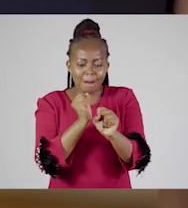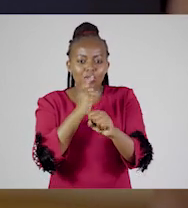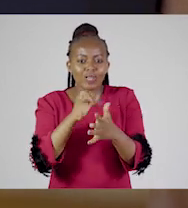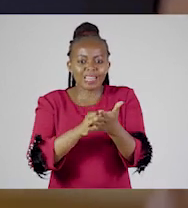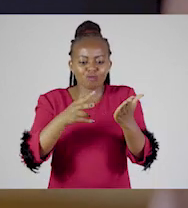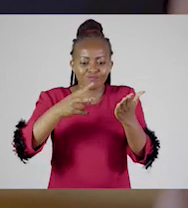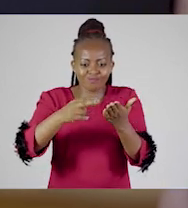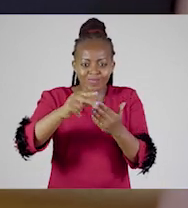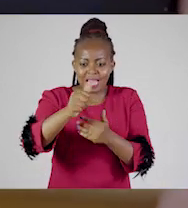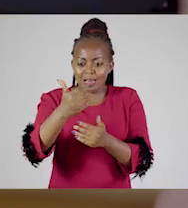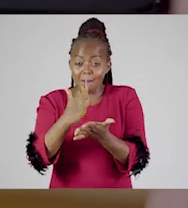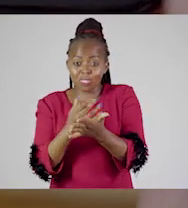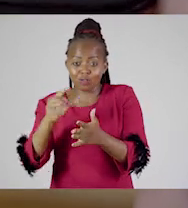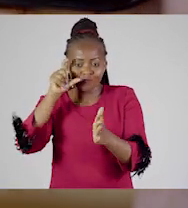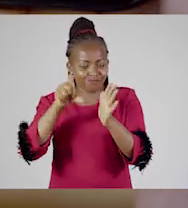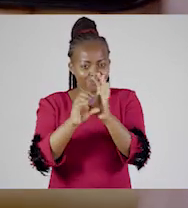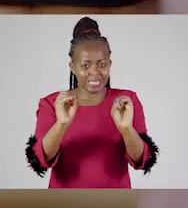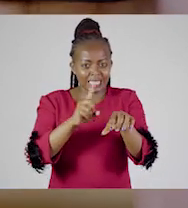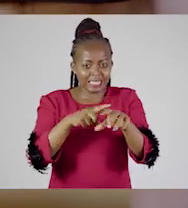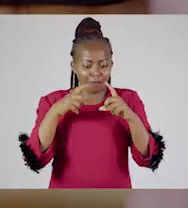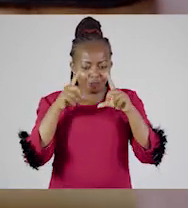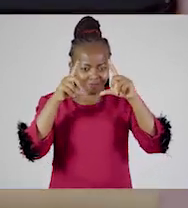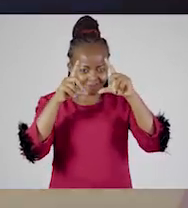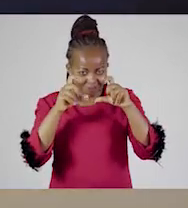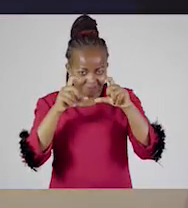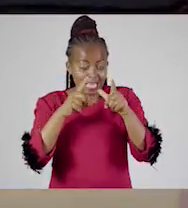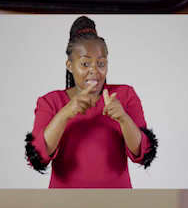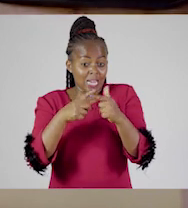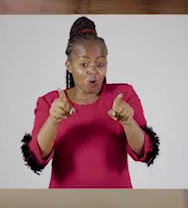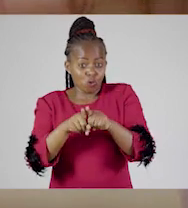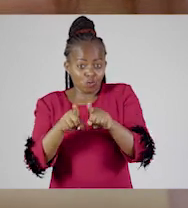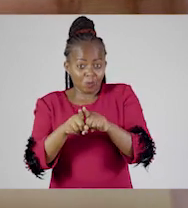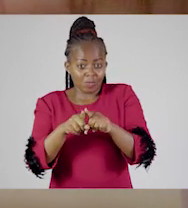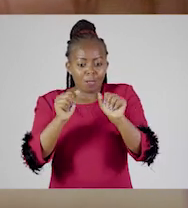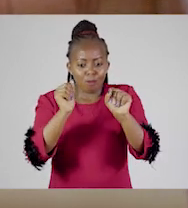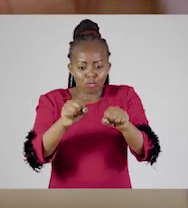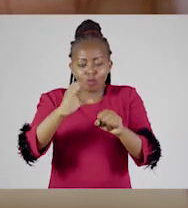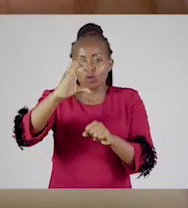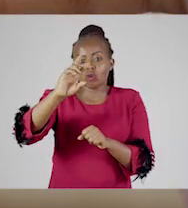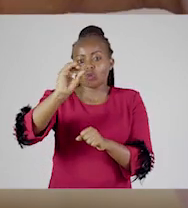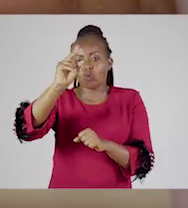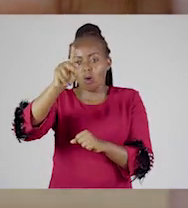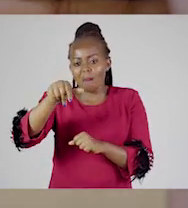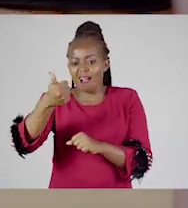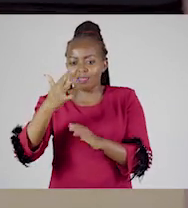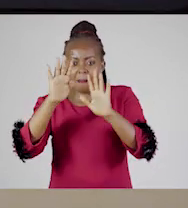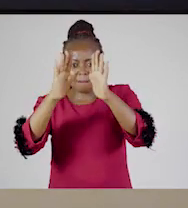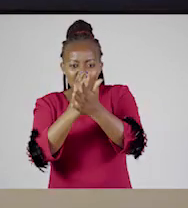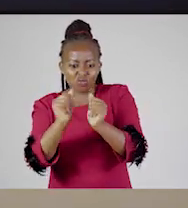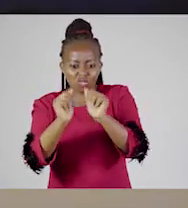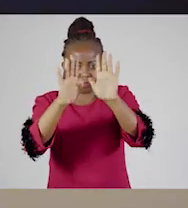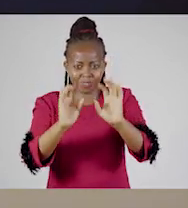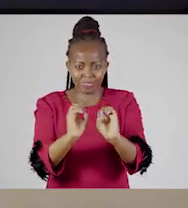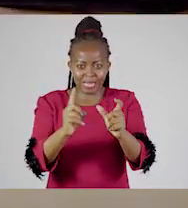sure you're not cutting out any parts of the photograph while taking the photograph. And you would rather crop out unnecessary parts than risk